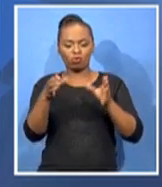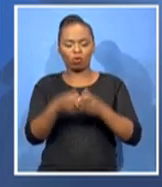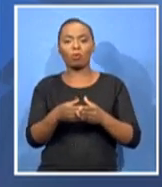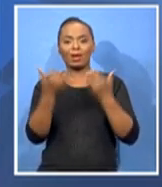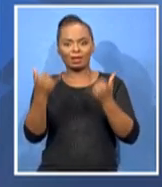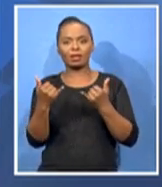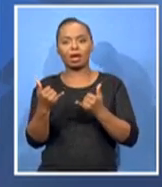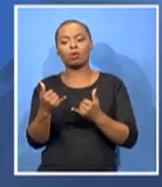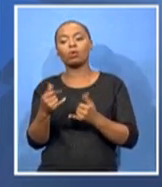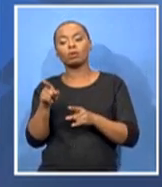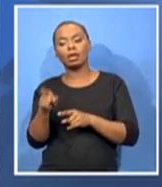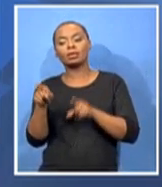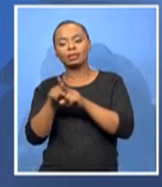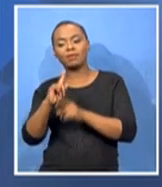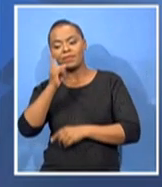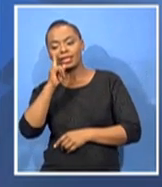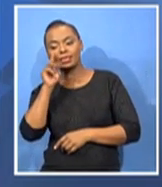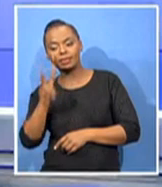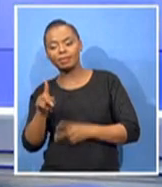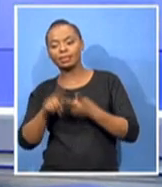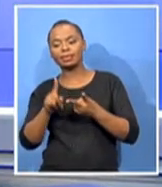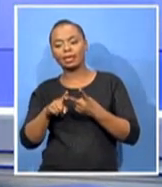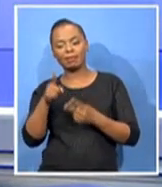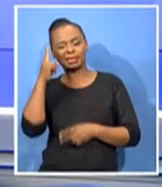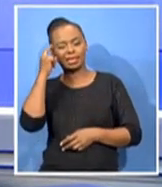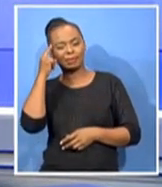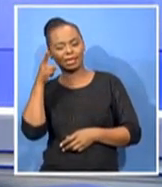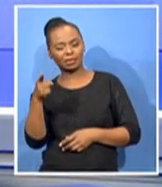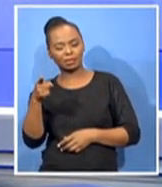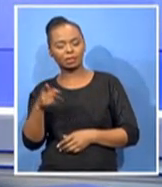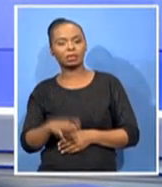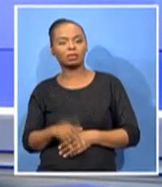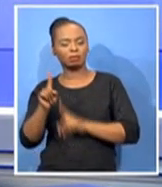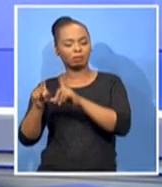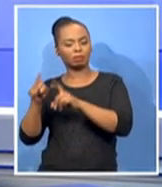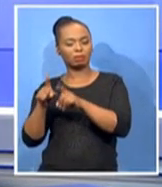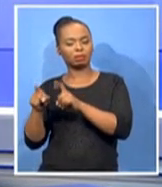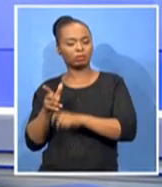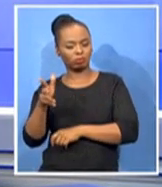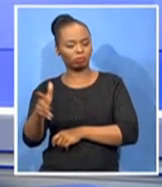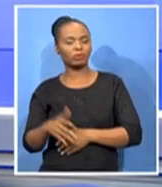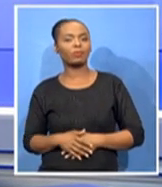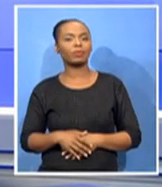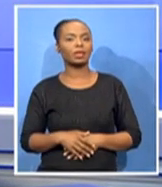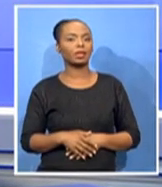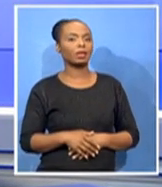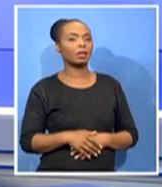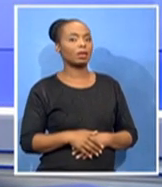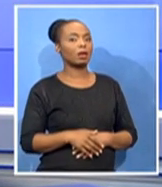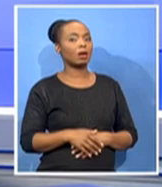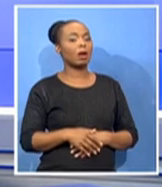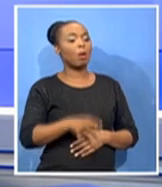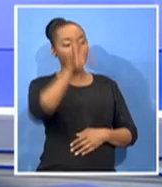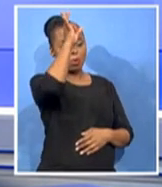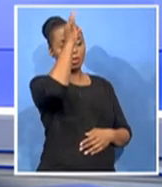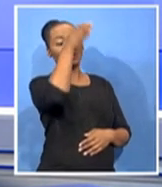them as suspects as well. So, but they are under police guard in hospital, right? Yes, that they are indeed. Okay, so we